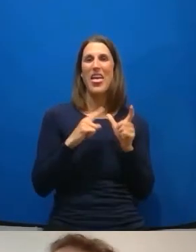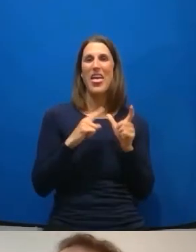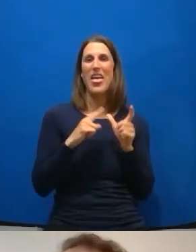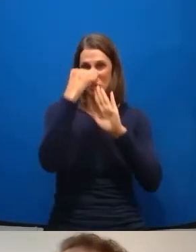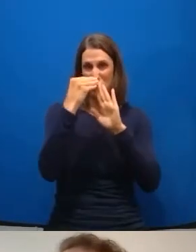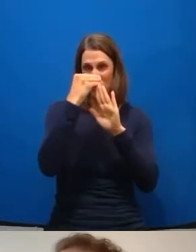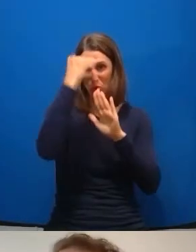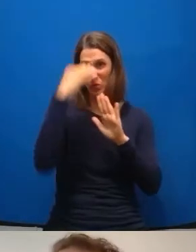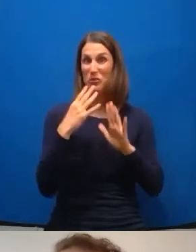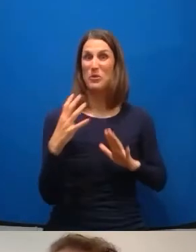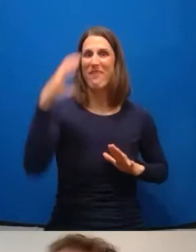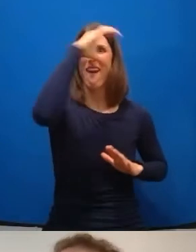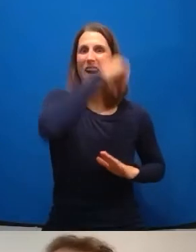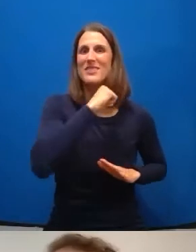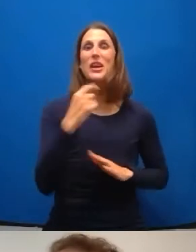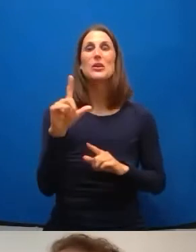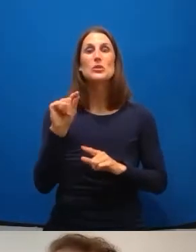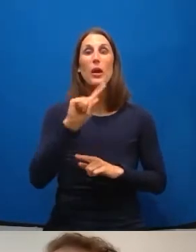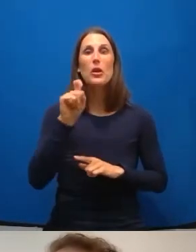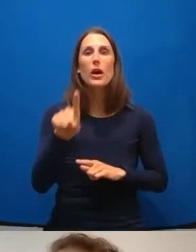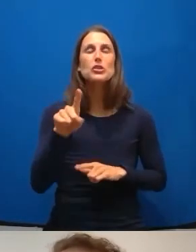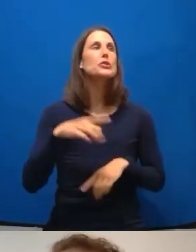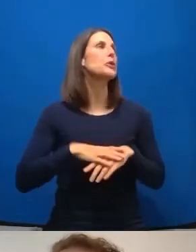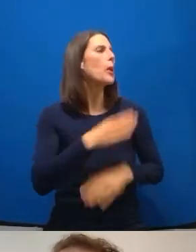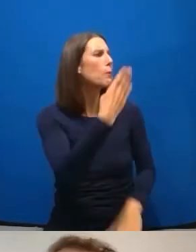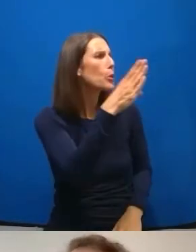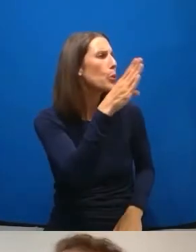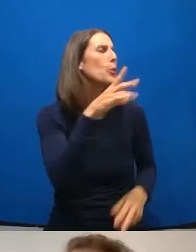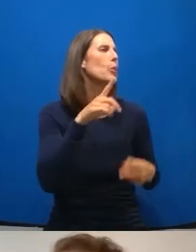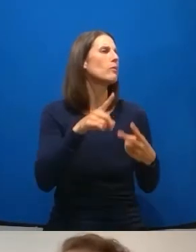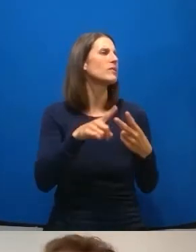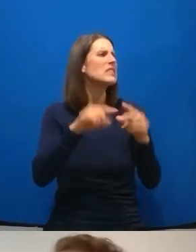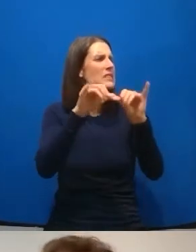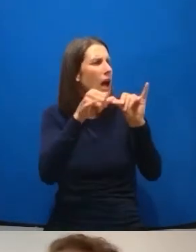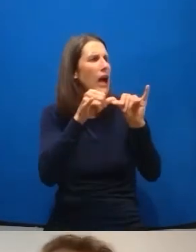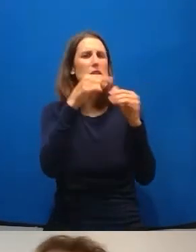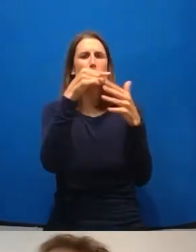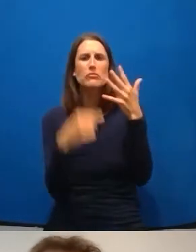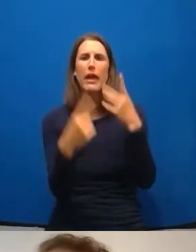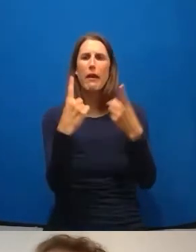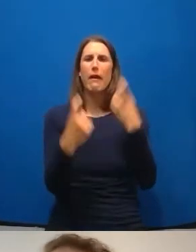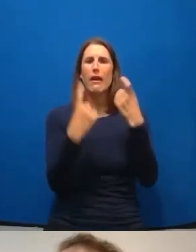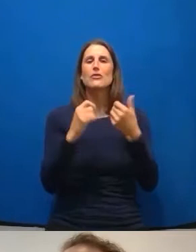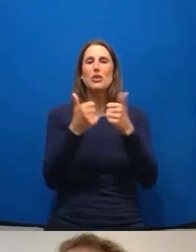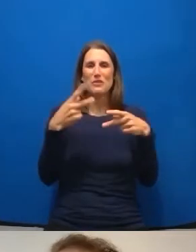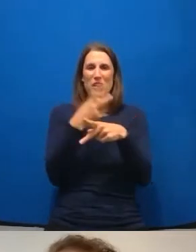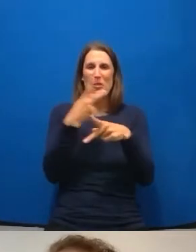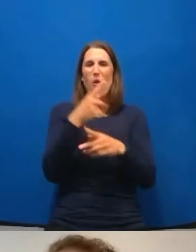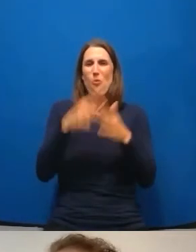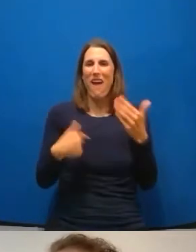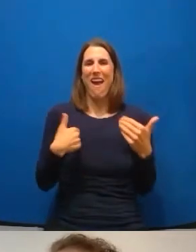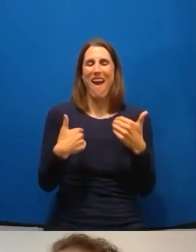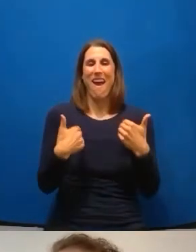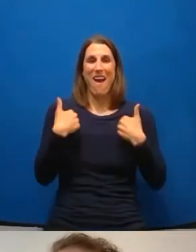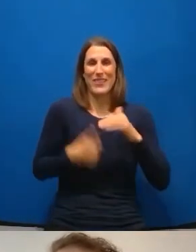like have ideas of like, okay, you need to find something blue within the house, and they have to like go find something blue and then come back and all of that type of